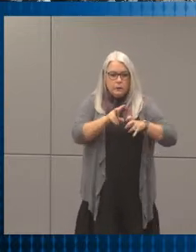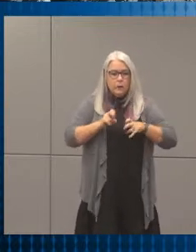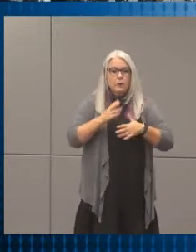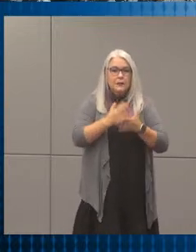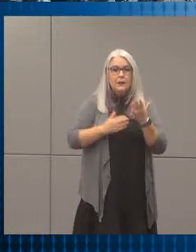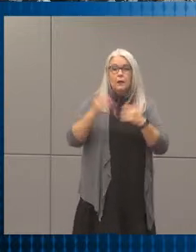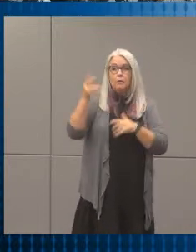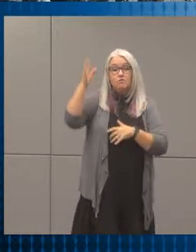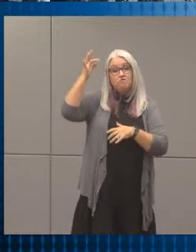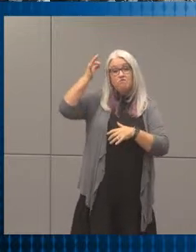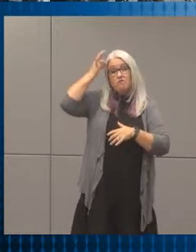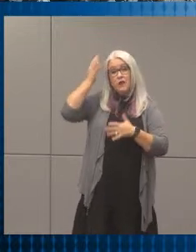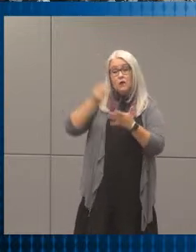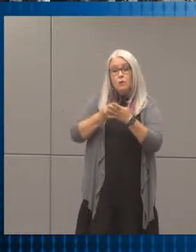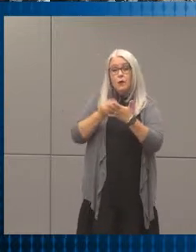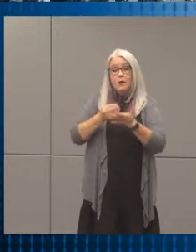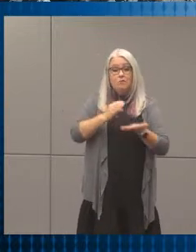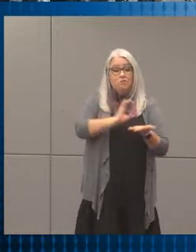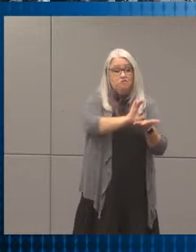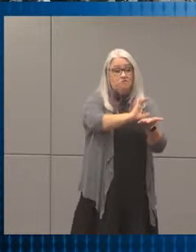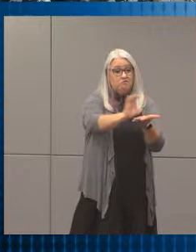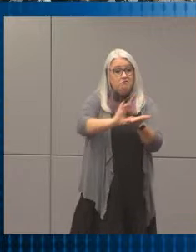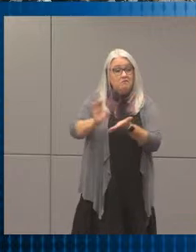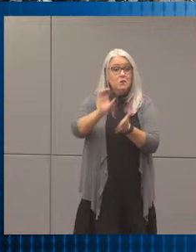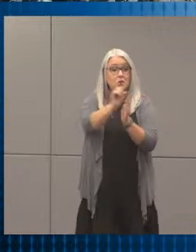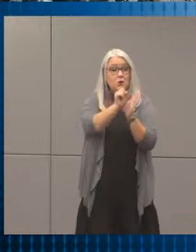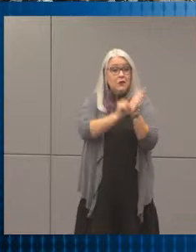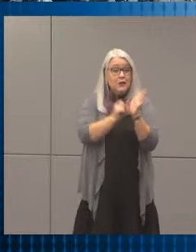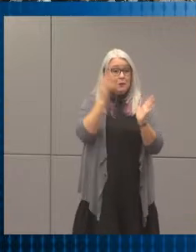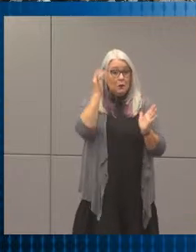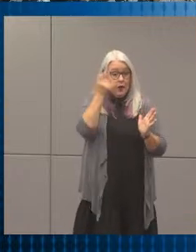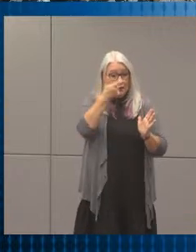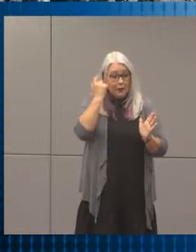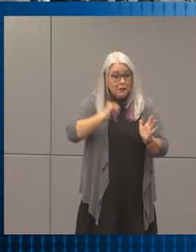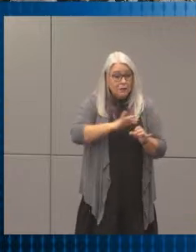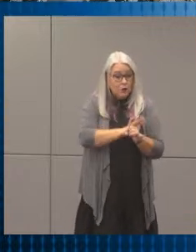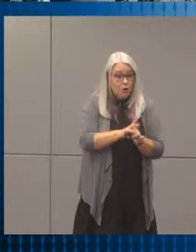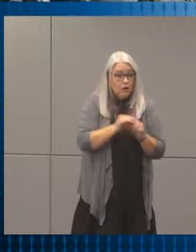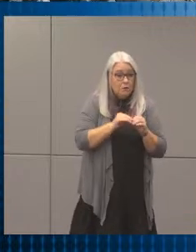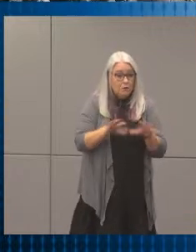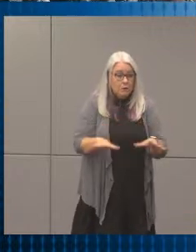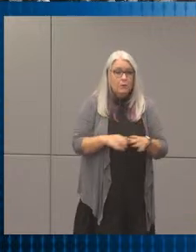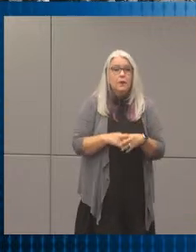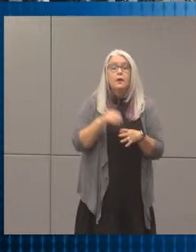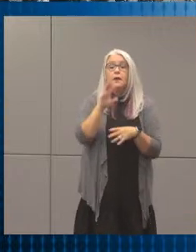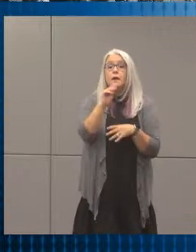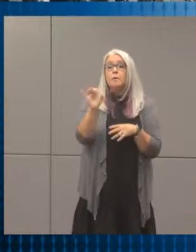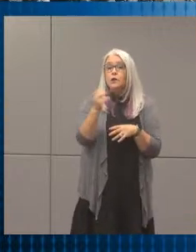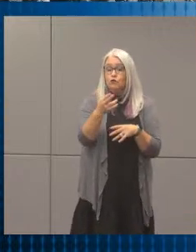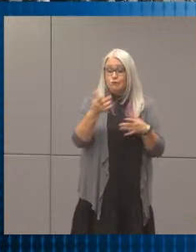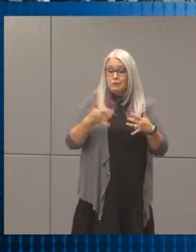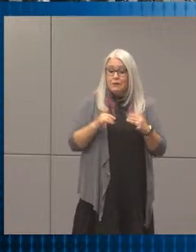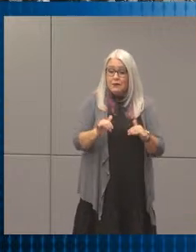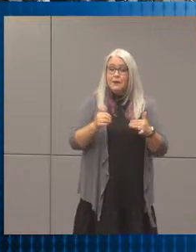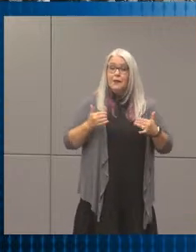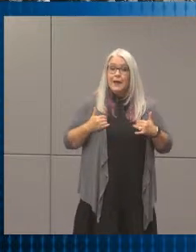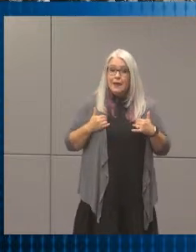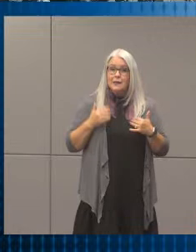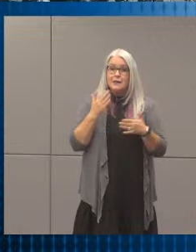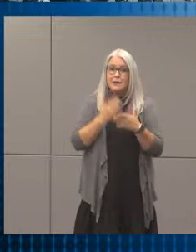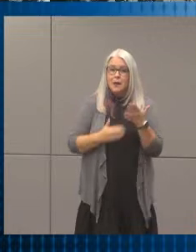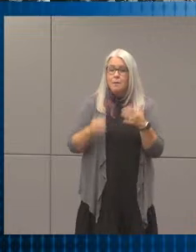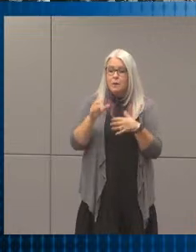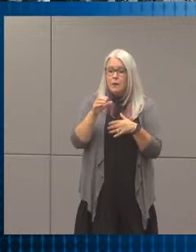was provided to states as a result of COVID. And so Michigan still has some what's called ARPA